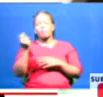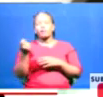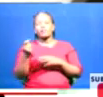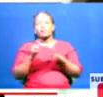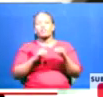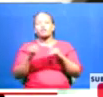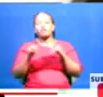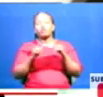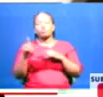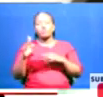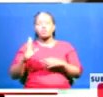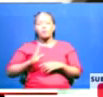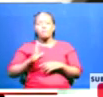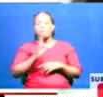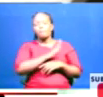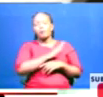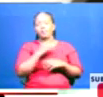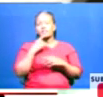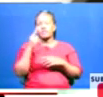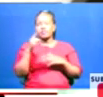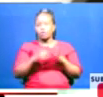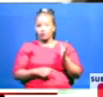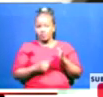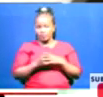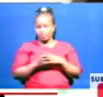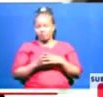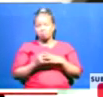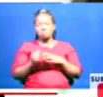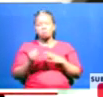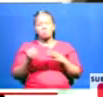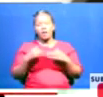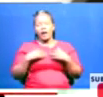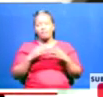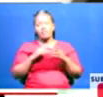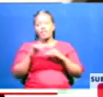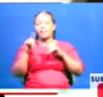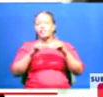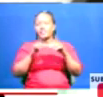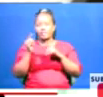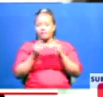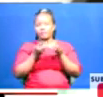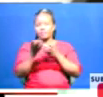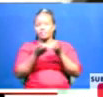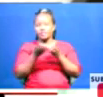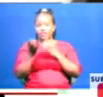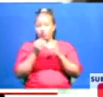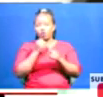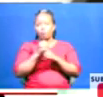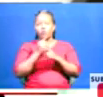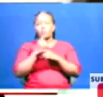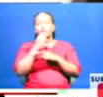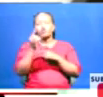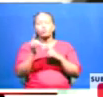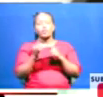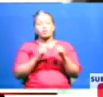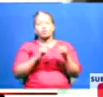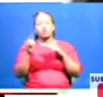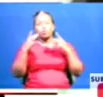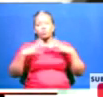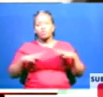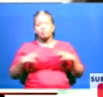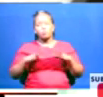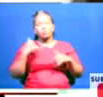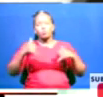CEO John Chirchir says tapping into travel trade will ensure tourists enjoy seamless hospitality